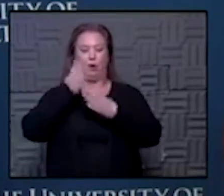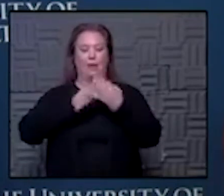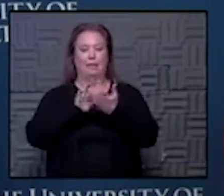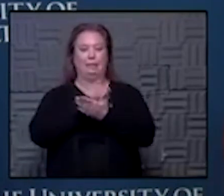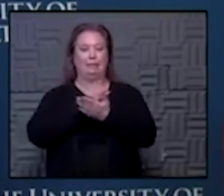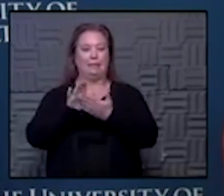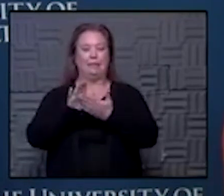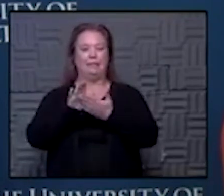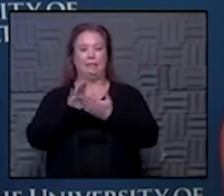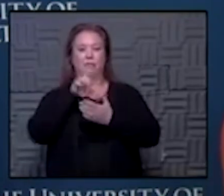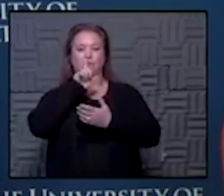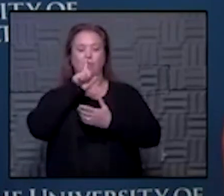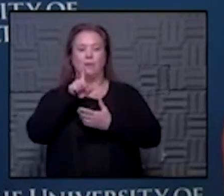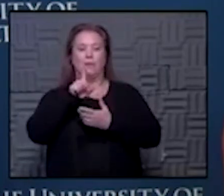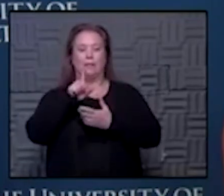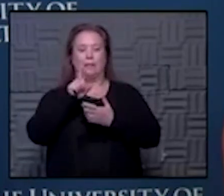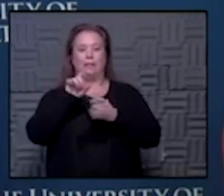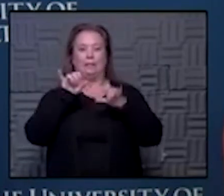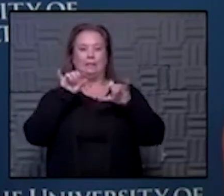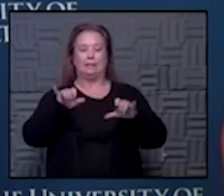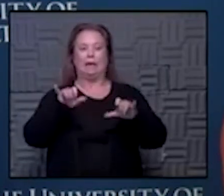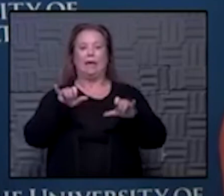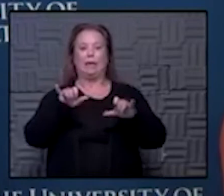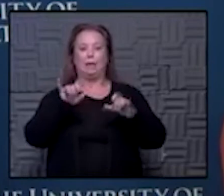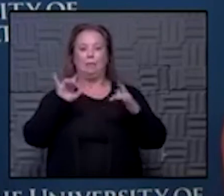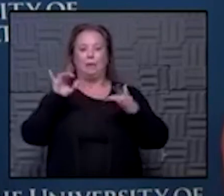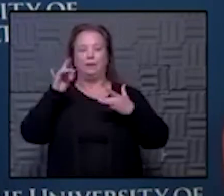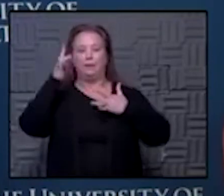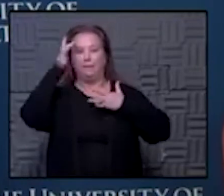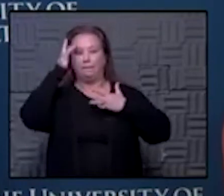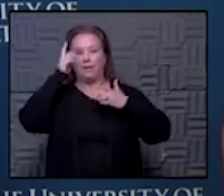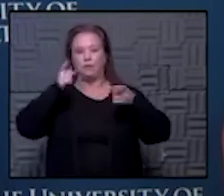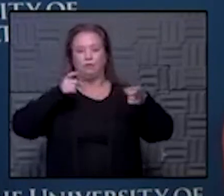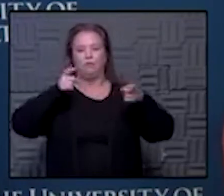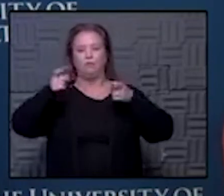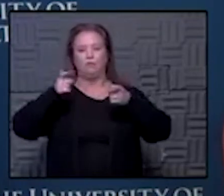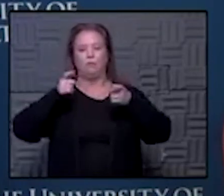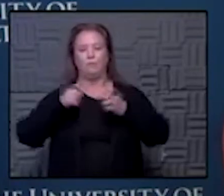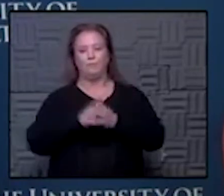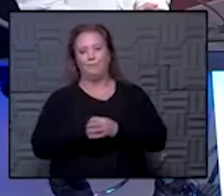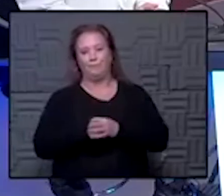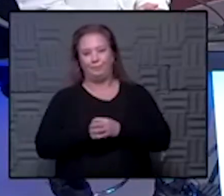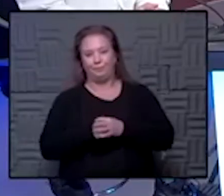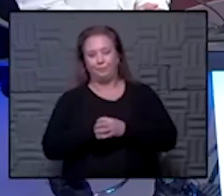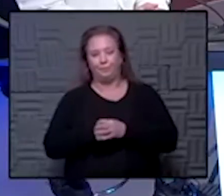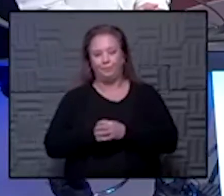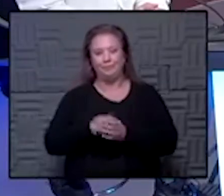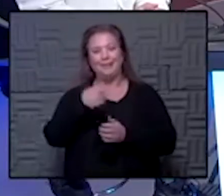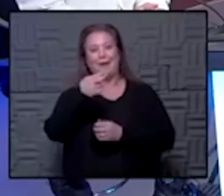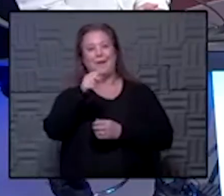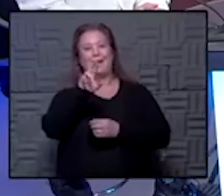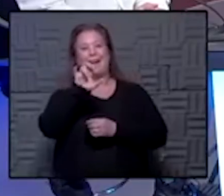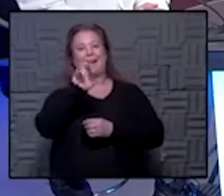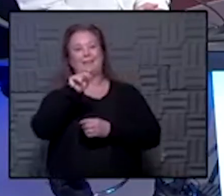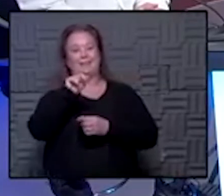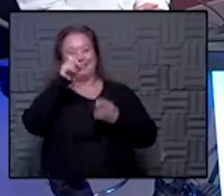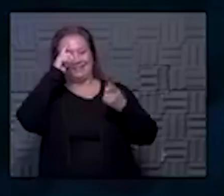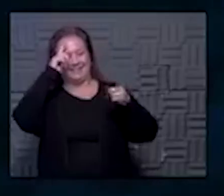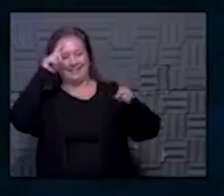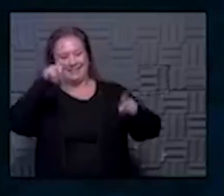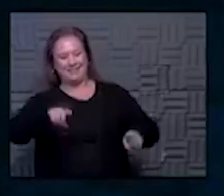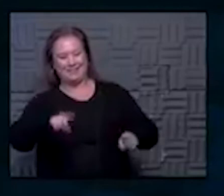clean. Really those same elements of infection control that we've been talking about since March. And we found Harrison. He agrees with